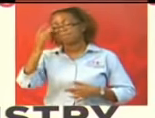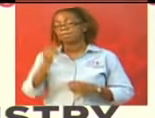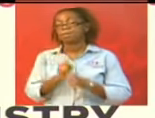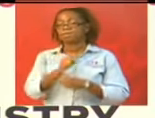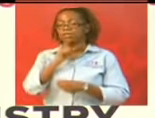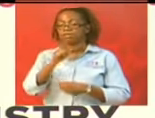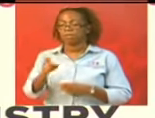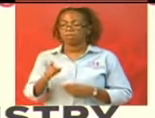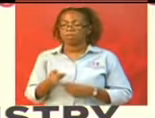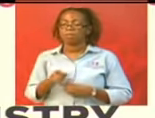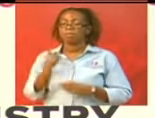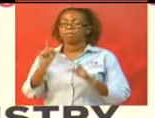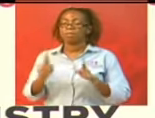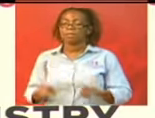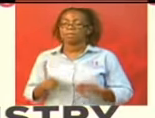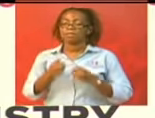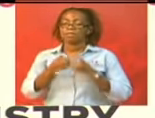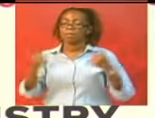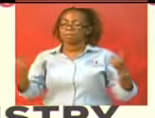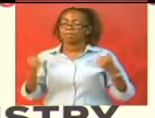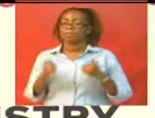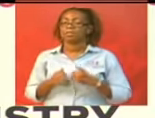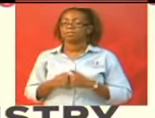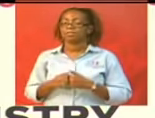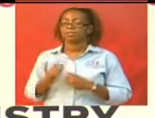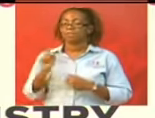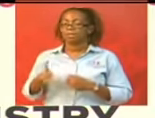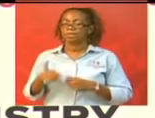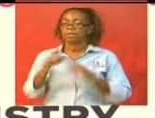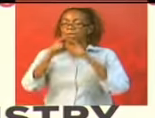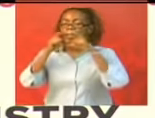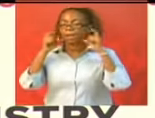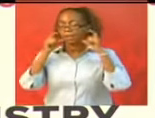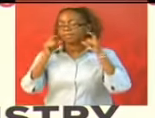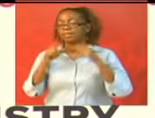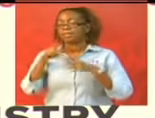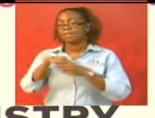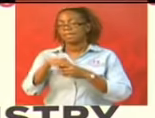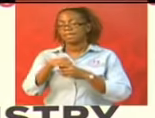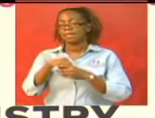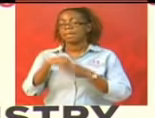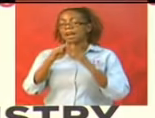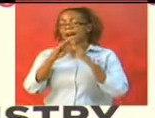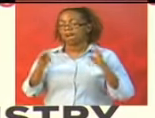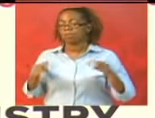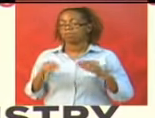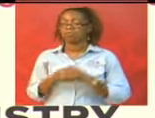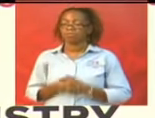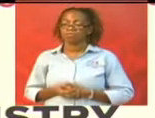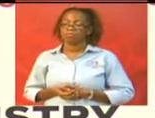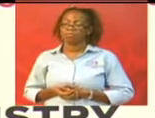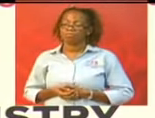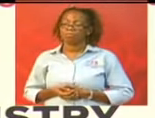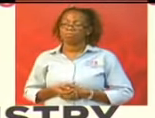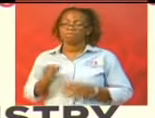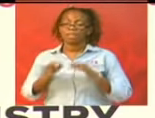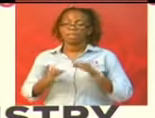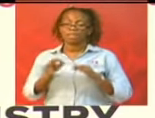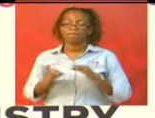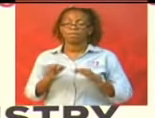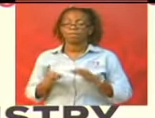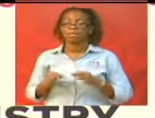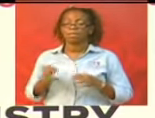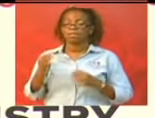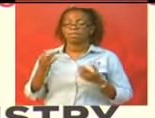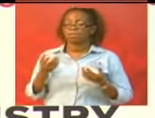isolate within the home to prevent spread to the other individuals. And of course, if you're offered the vaccination and you're part